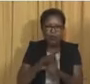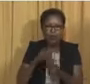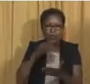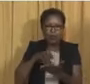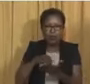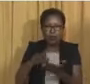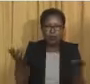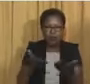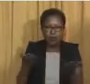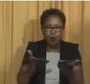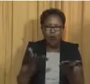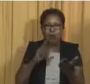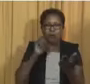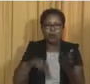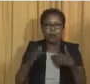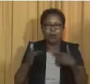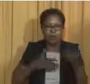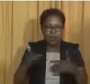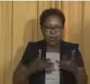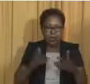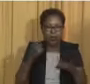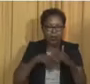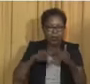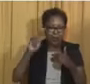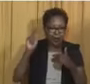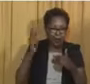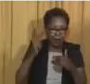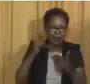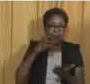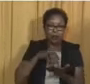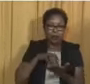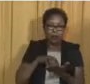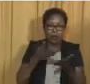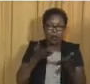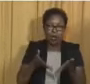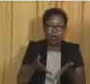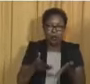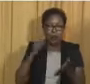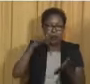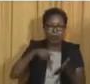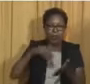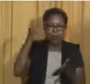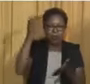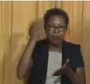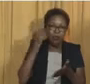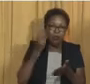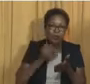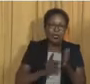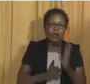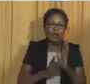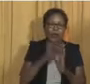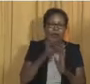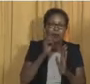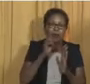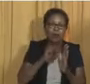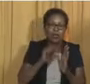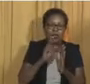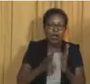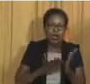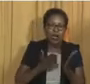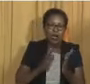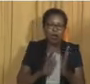been considered. In Kenyan context, this court has already developed an approach which courts